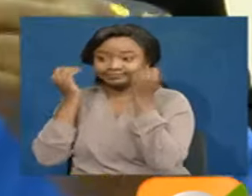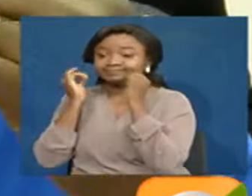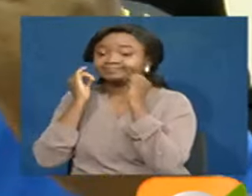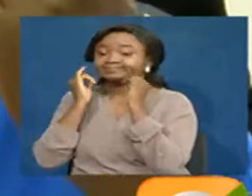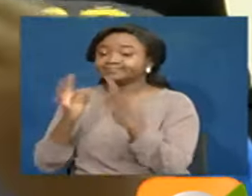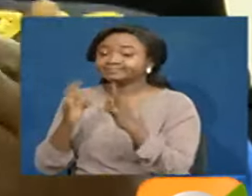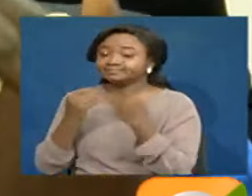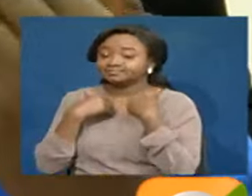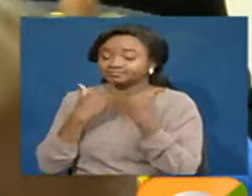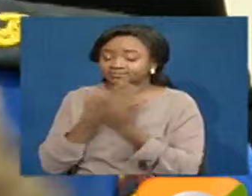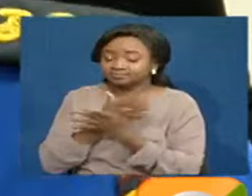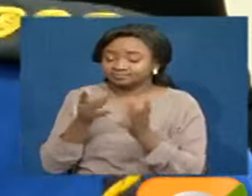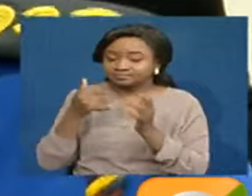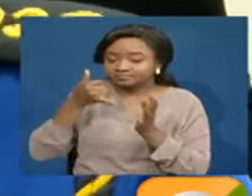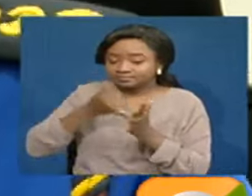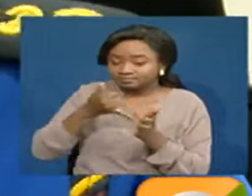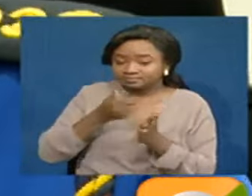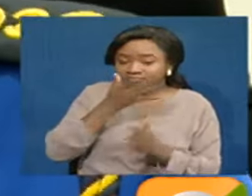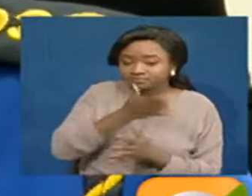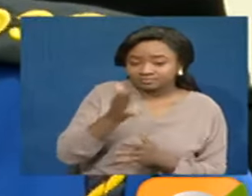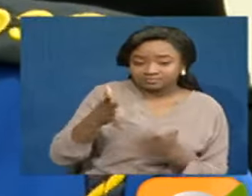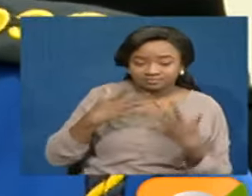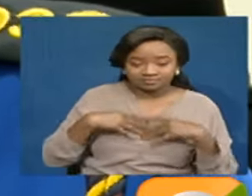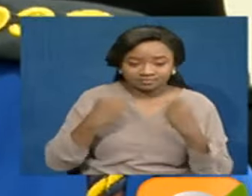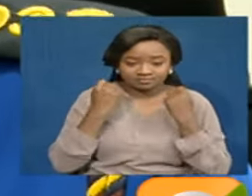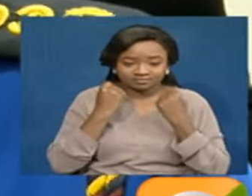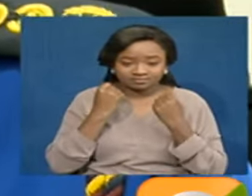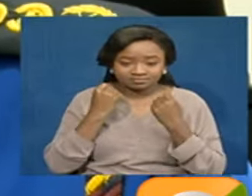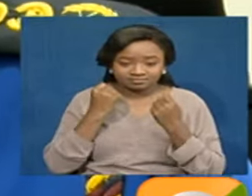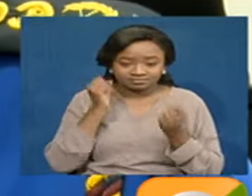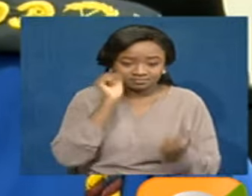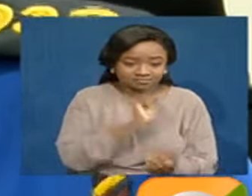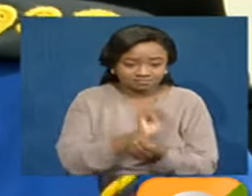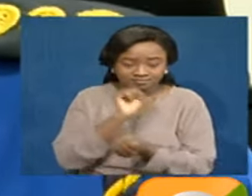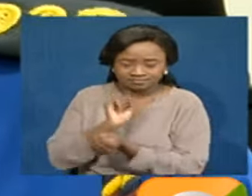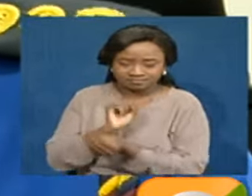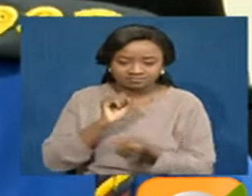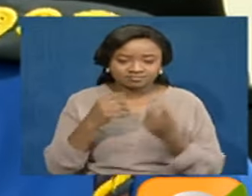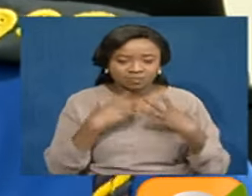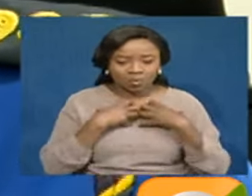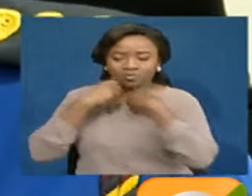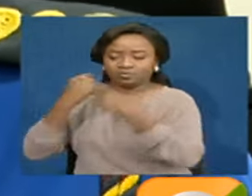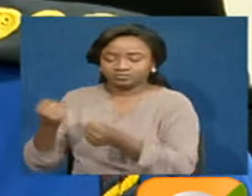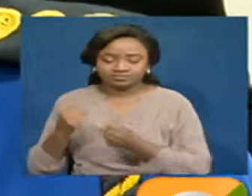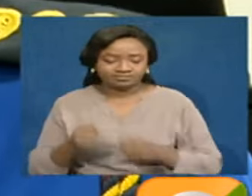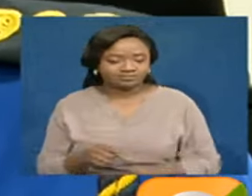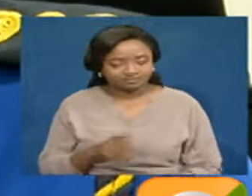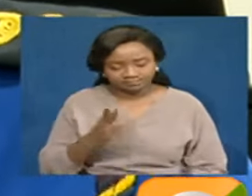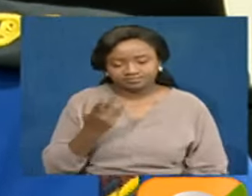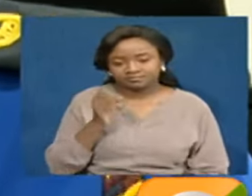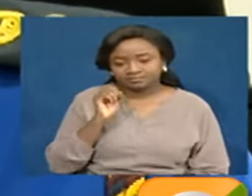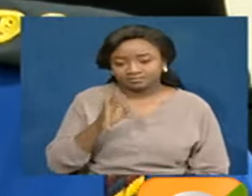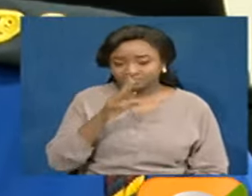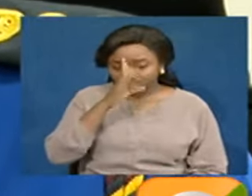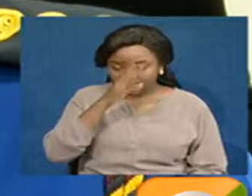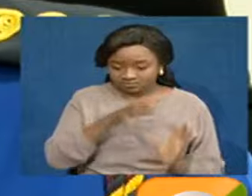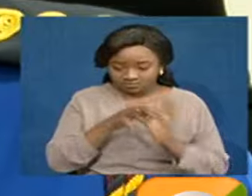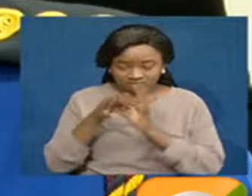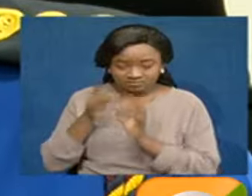any report of kidnapping that is made to the police have a duty and a